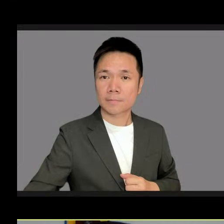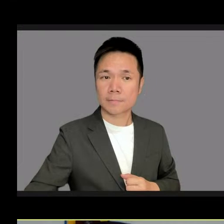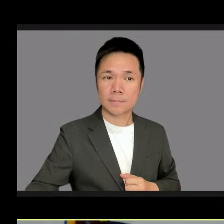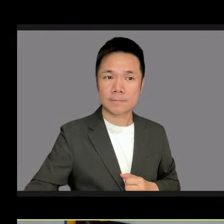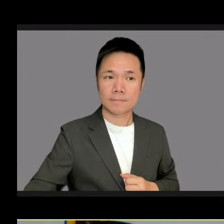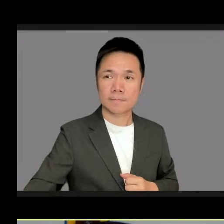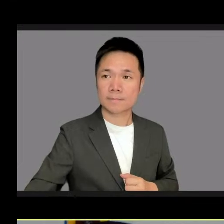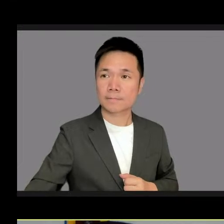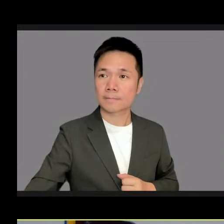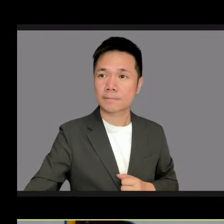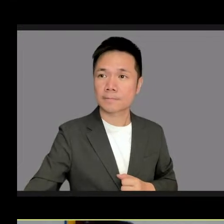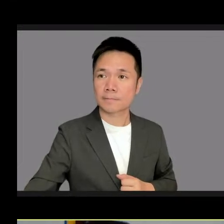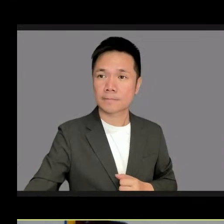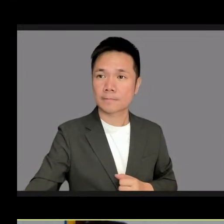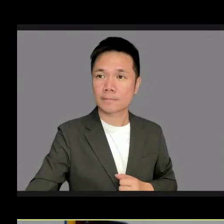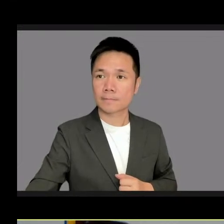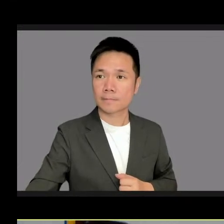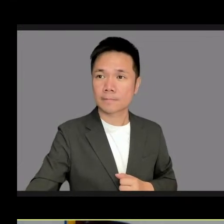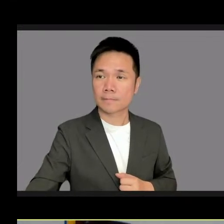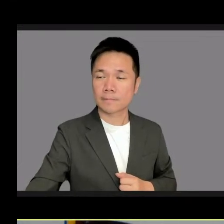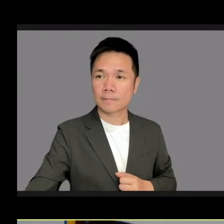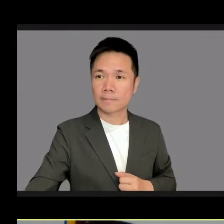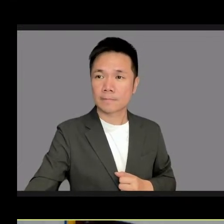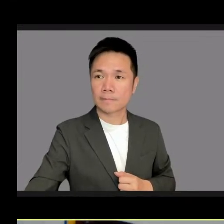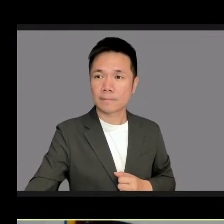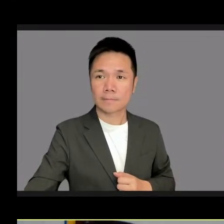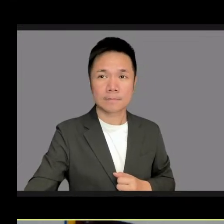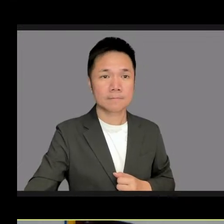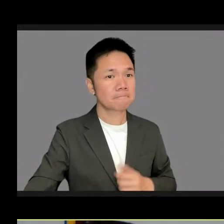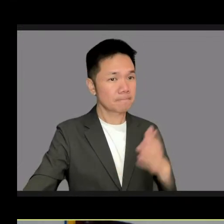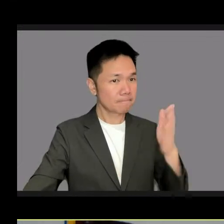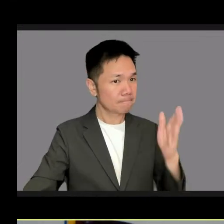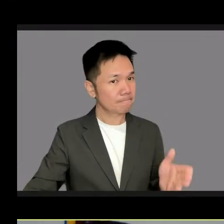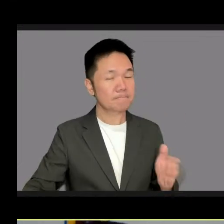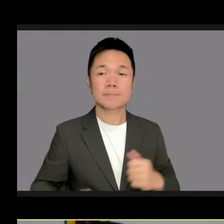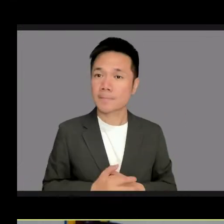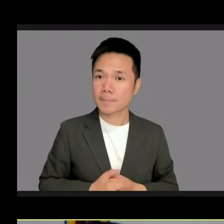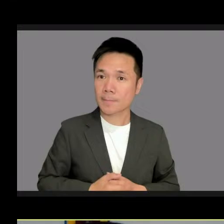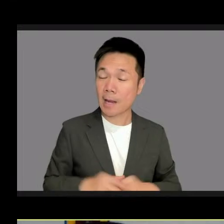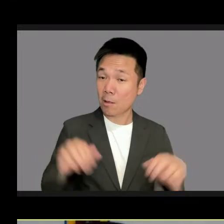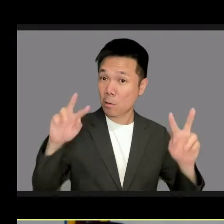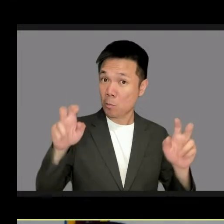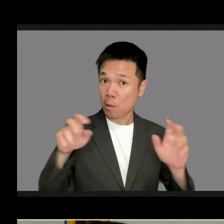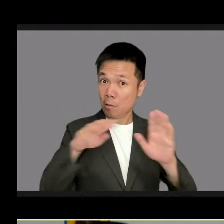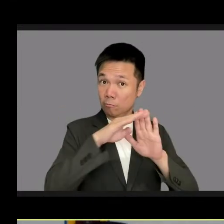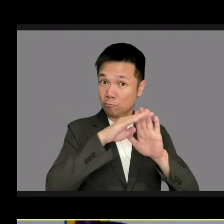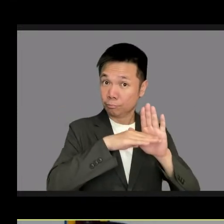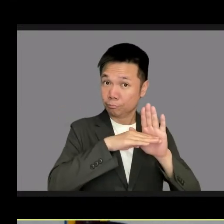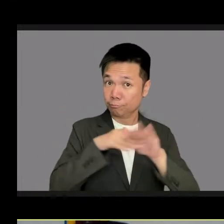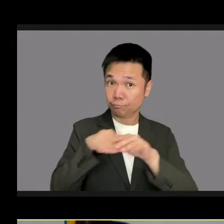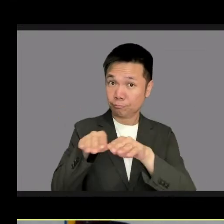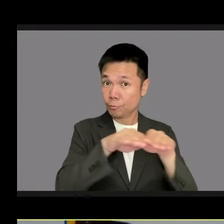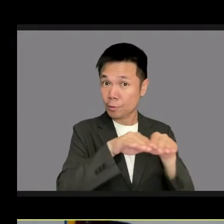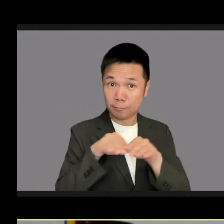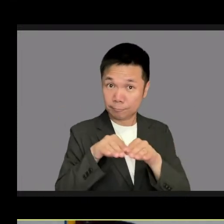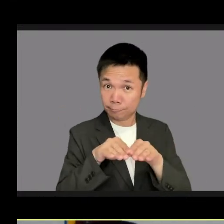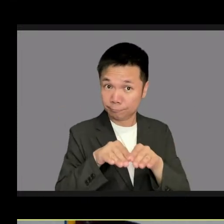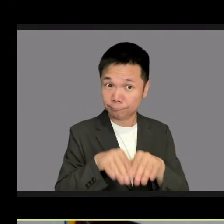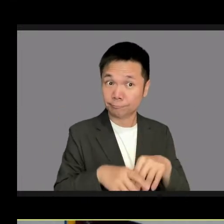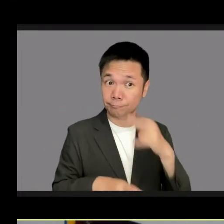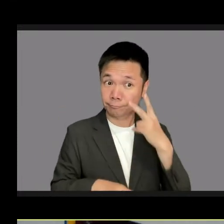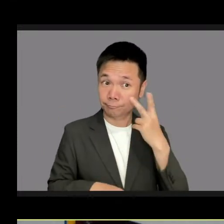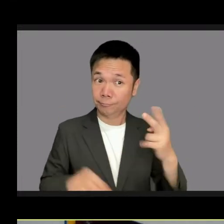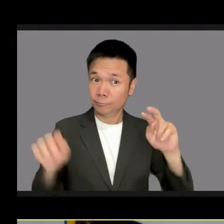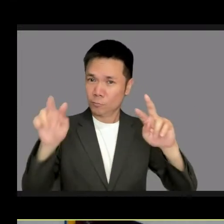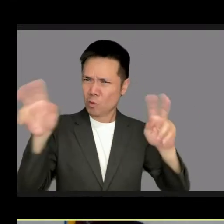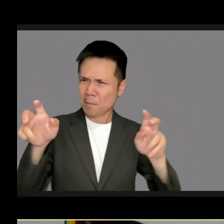Uh, so now when we talk about these standards and the success criteria, see, it is not something